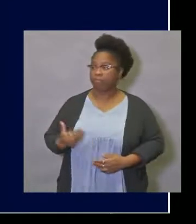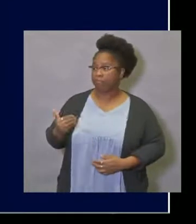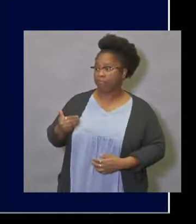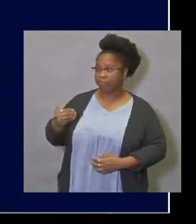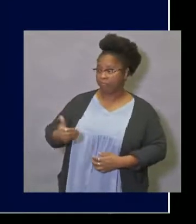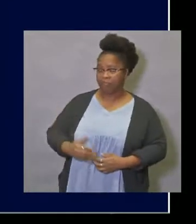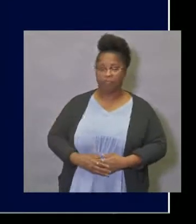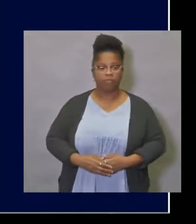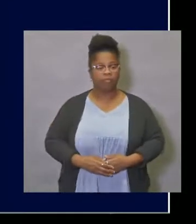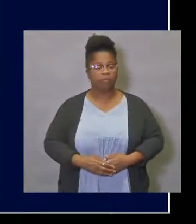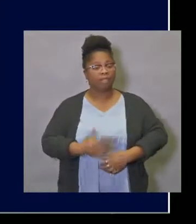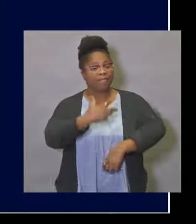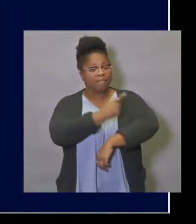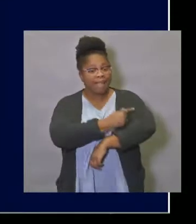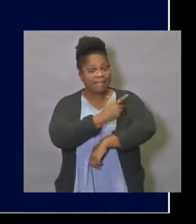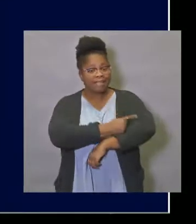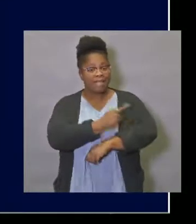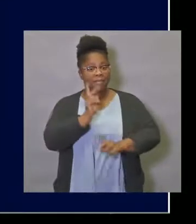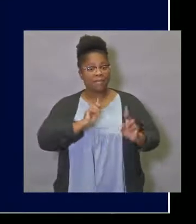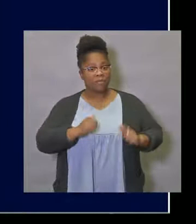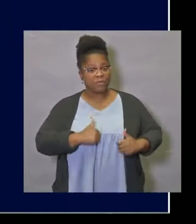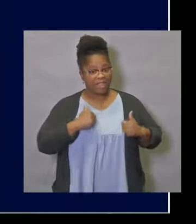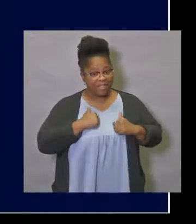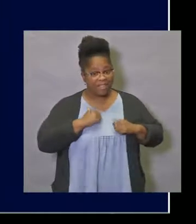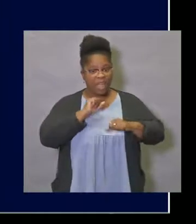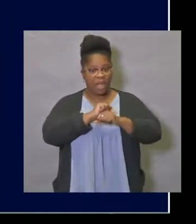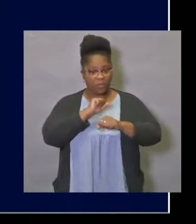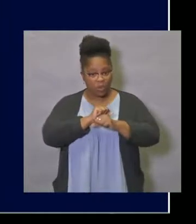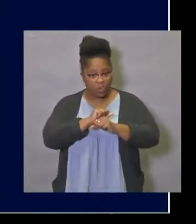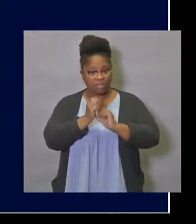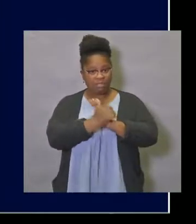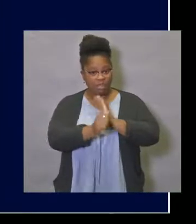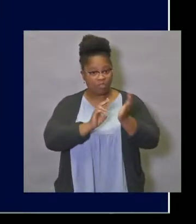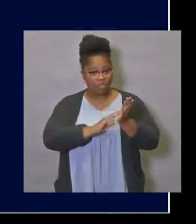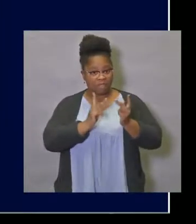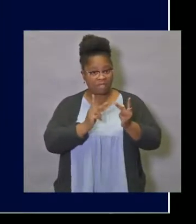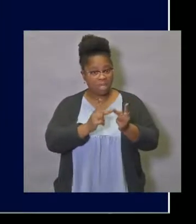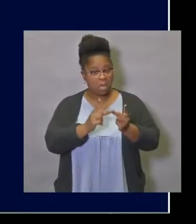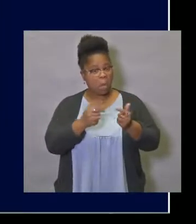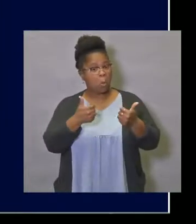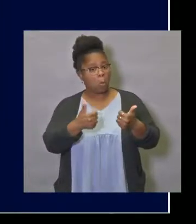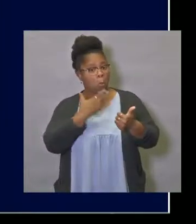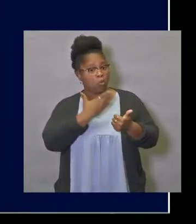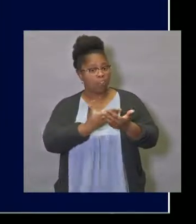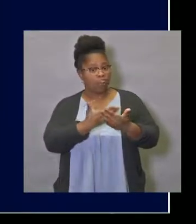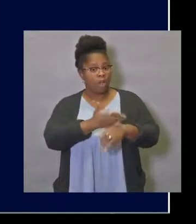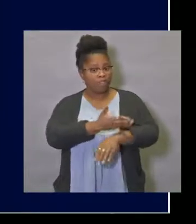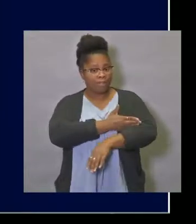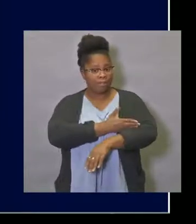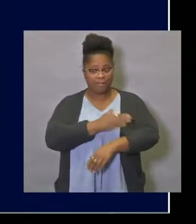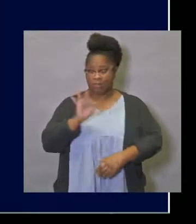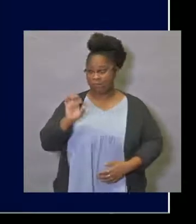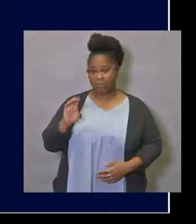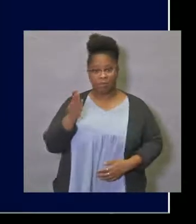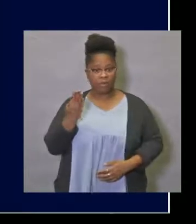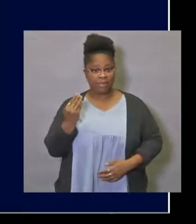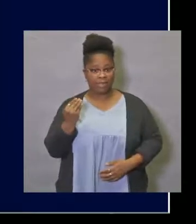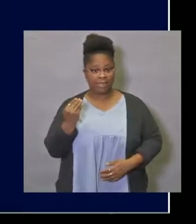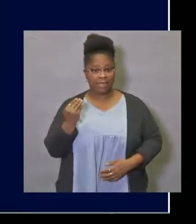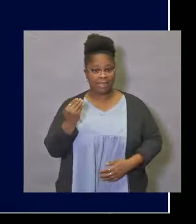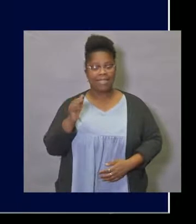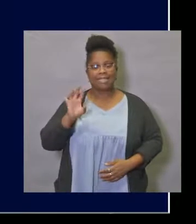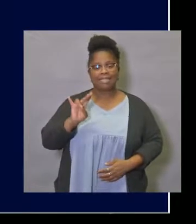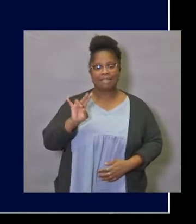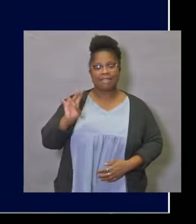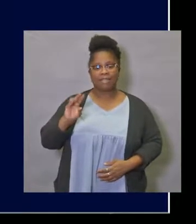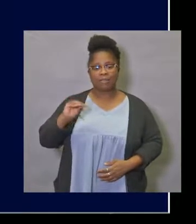in vaccinating residents and staff at our skilled nursing facilities. As of February 14th, 77% of the staff